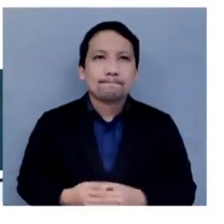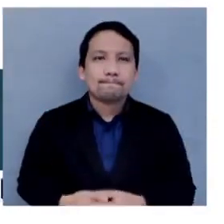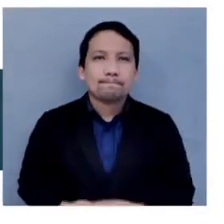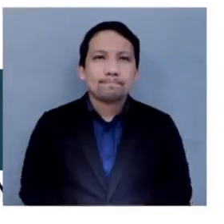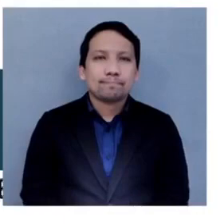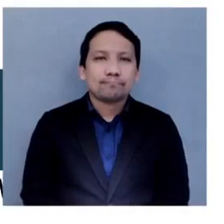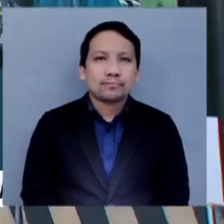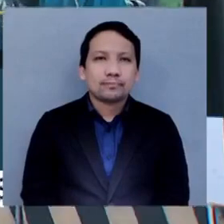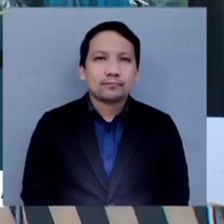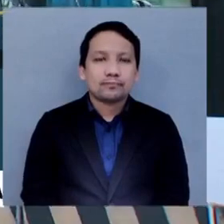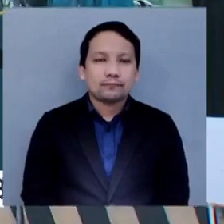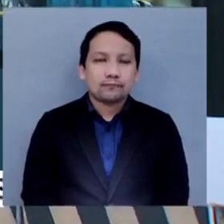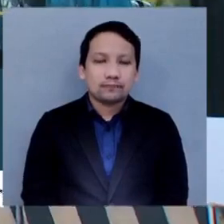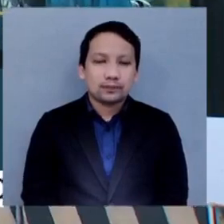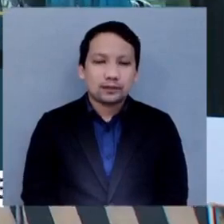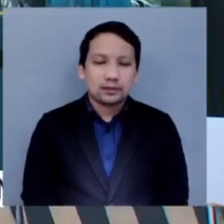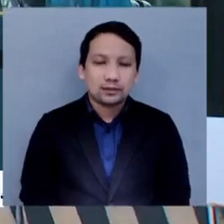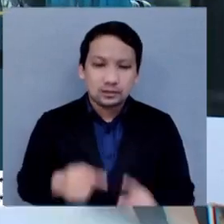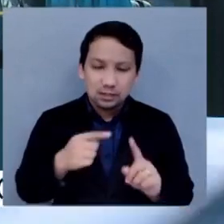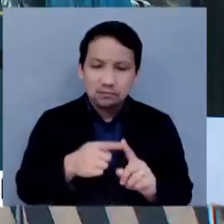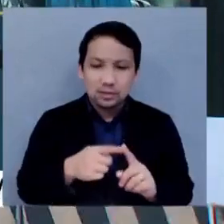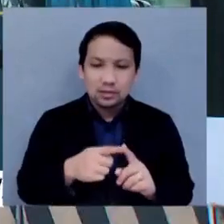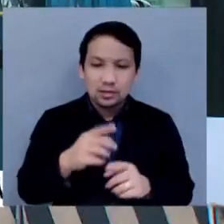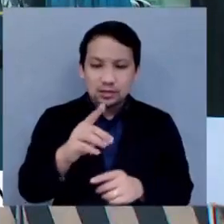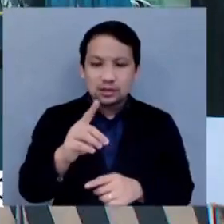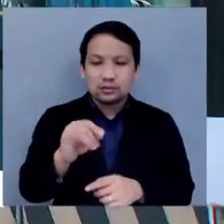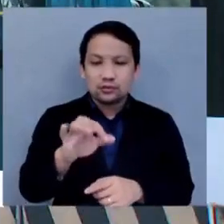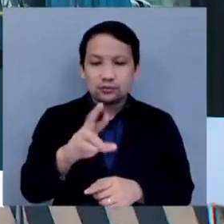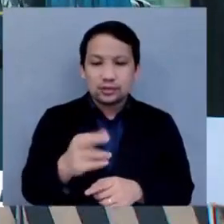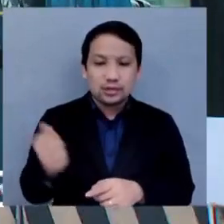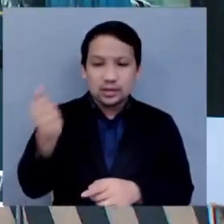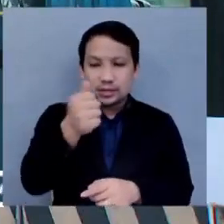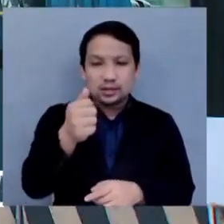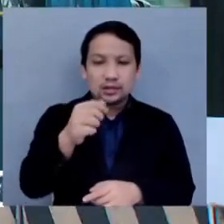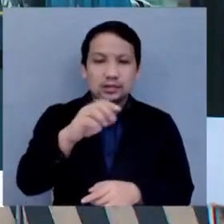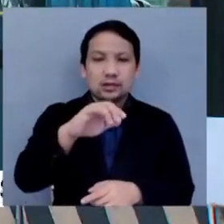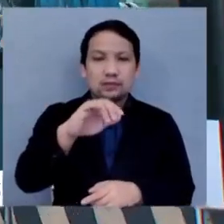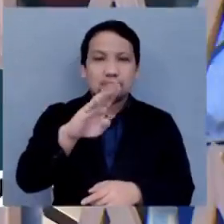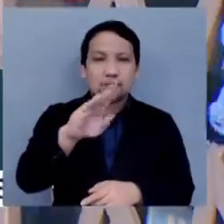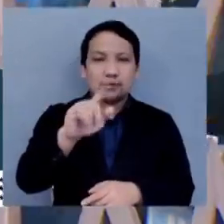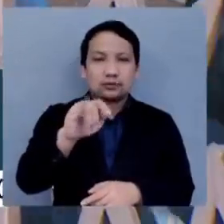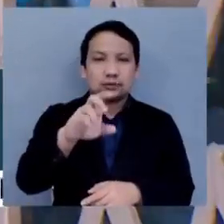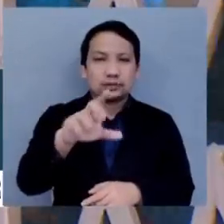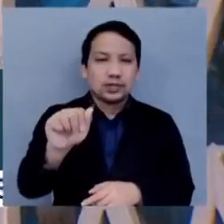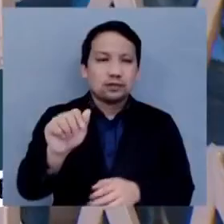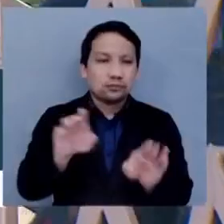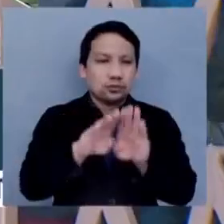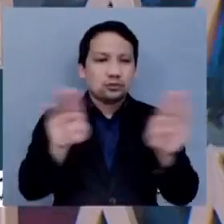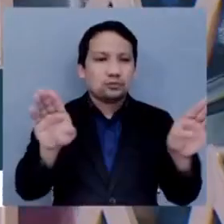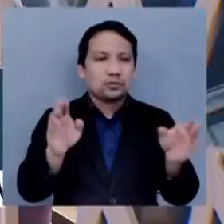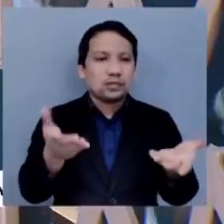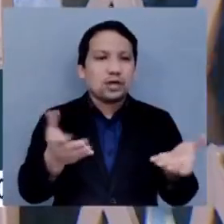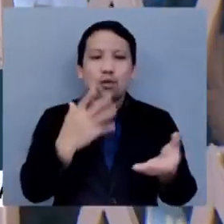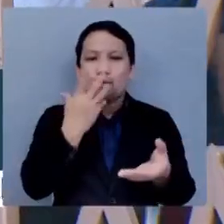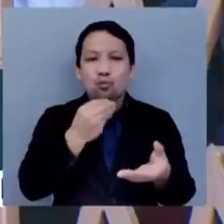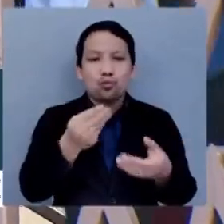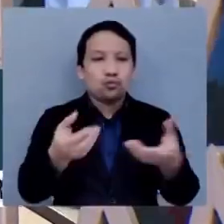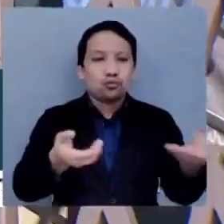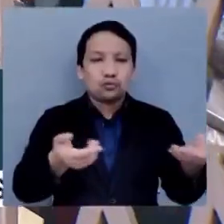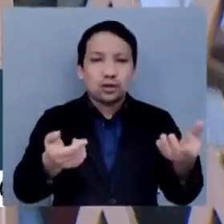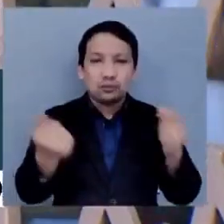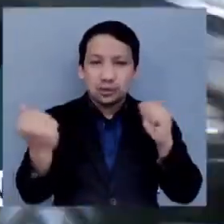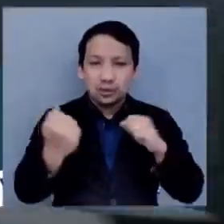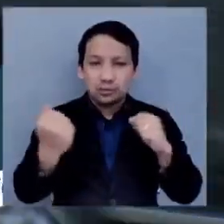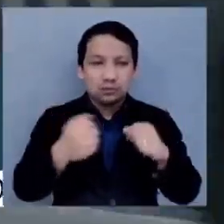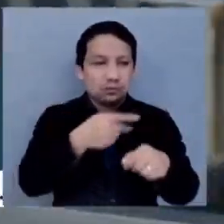Well, Bautista said a while ago that they are opening the bid to several, to a lot of